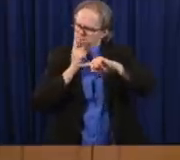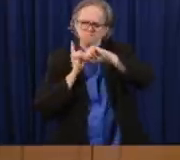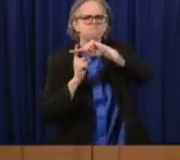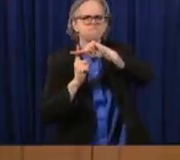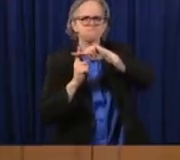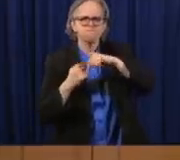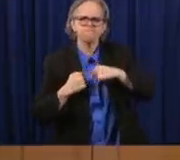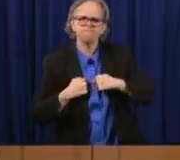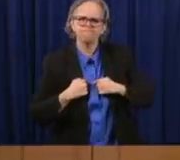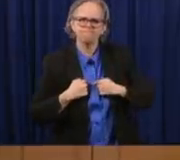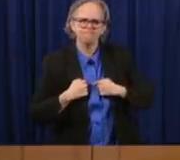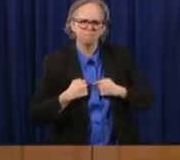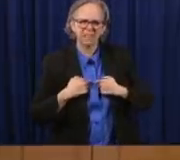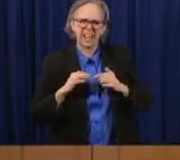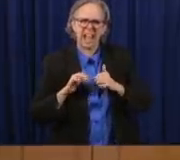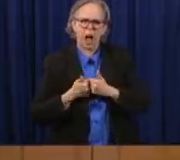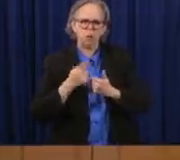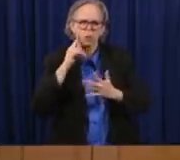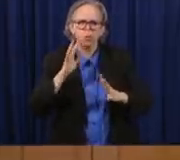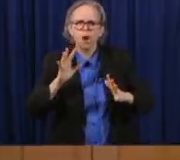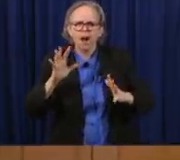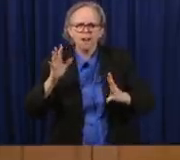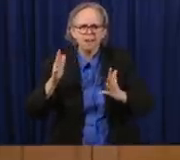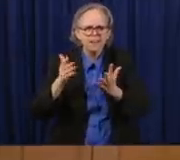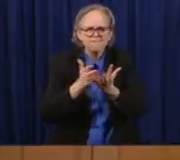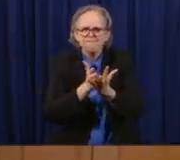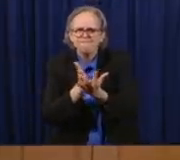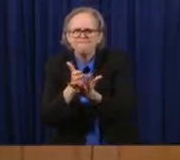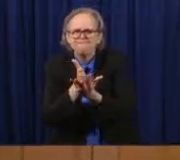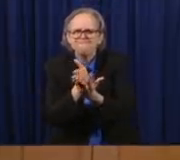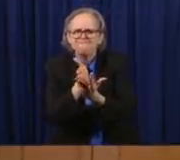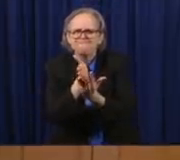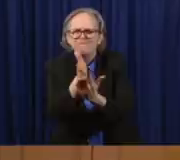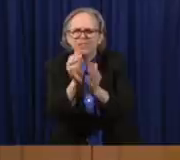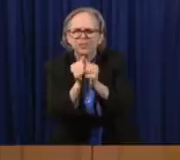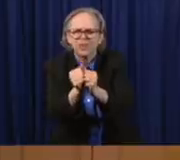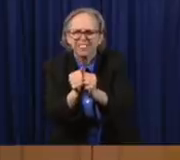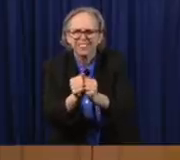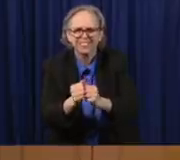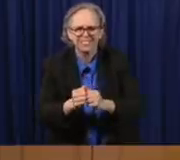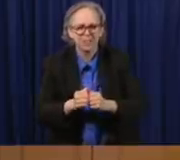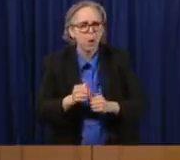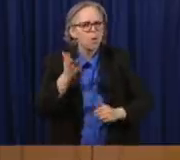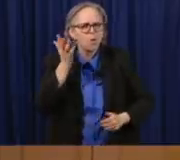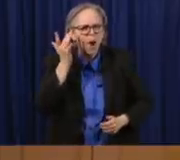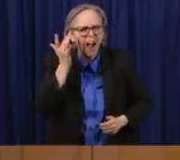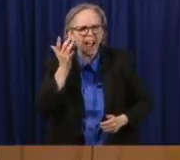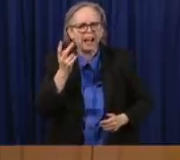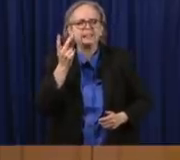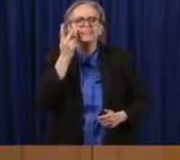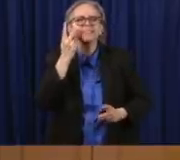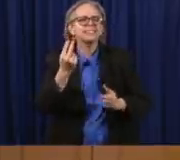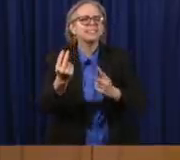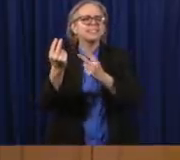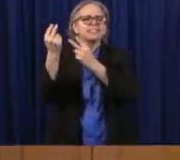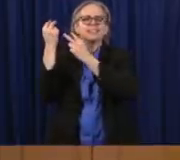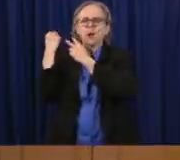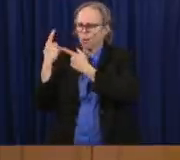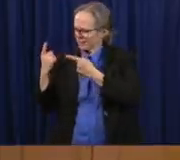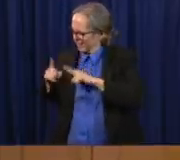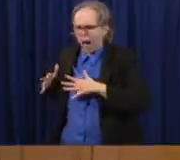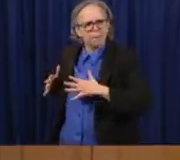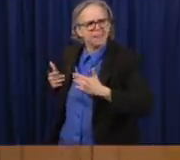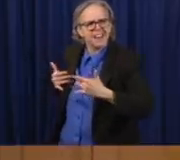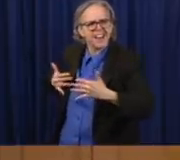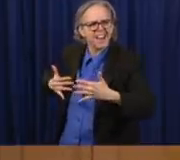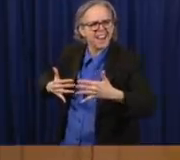this road together, because I've seen how we've traveled it thus far. So we will be with you once again every